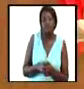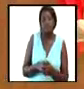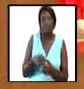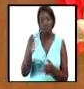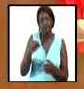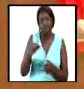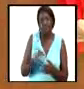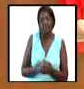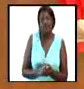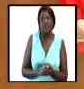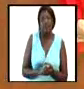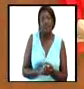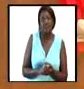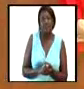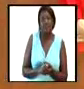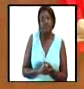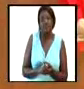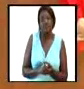Yes?